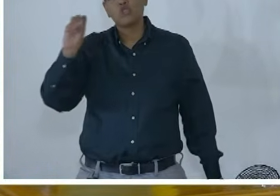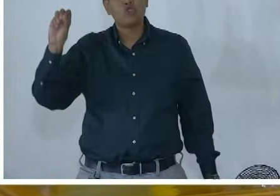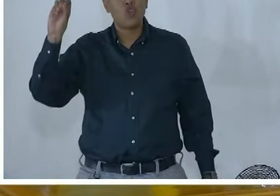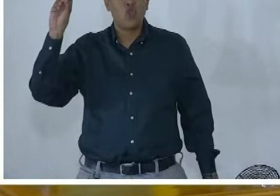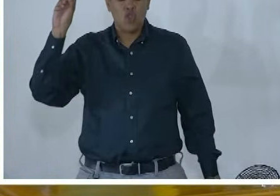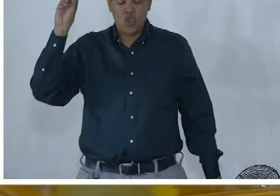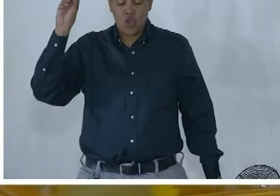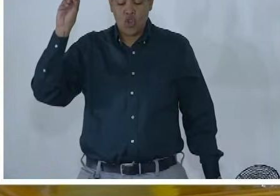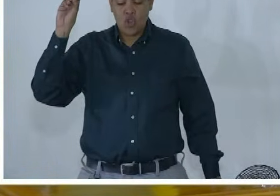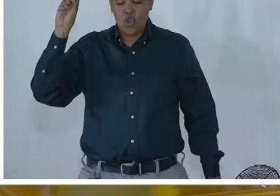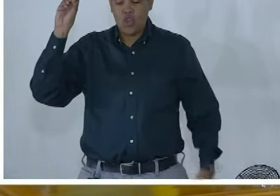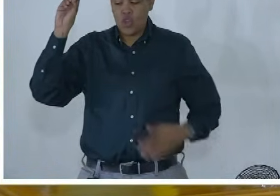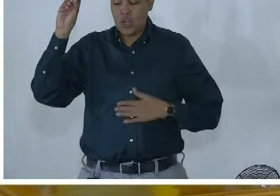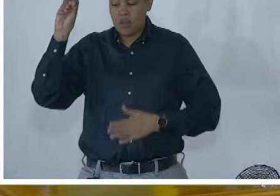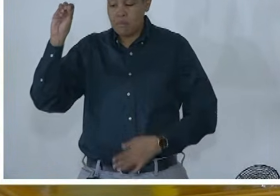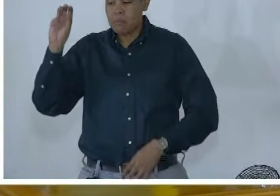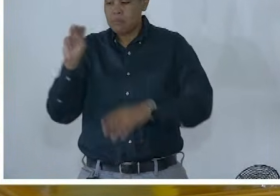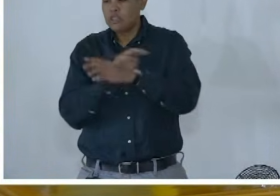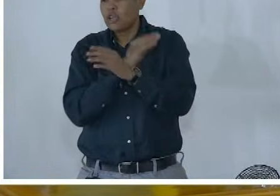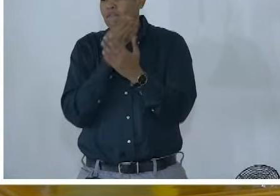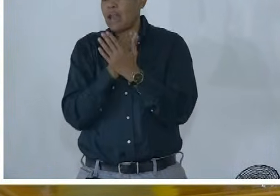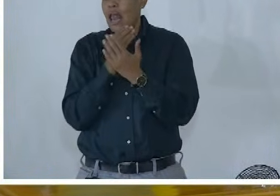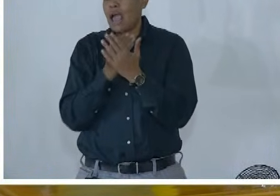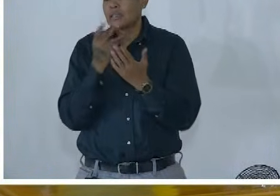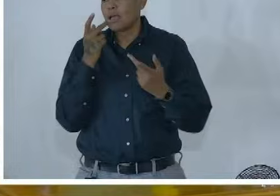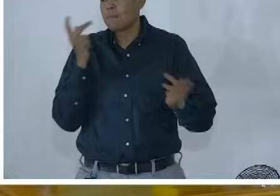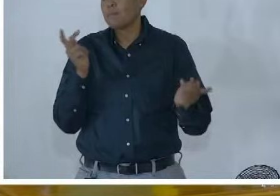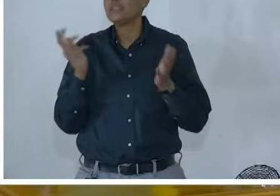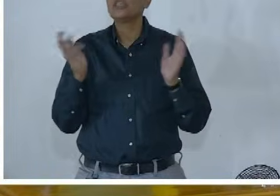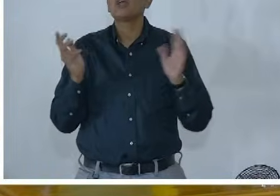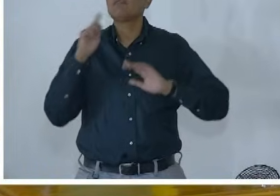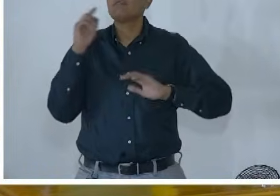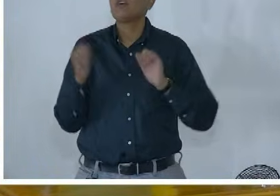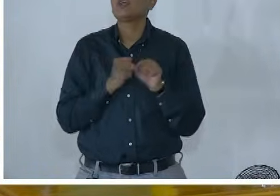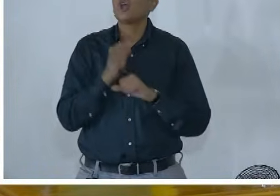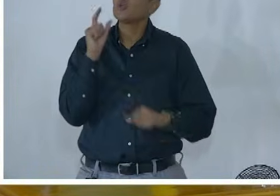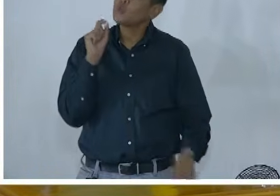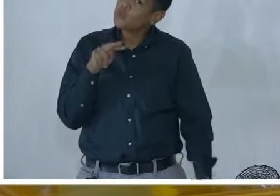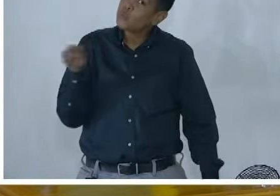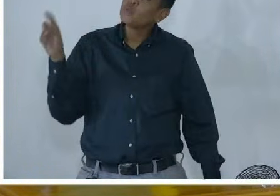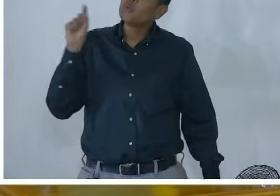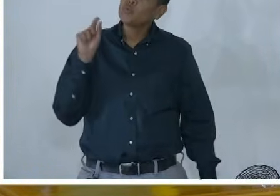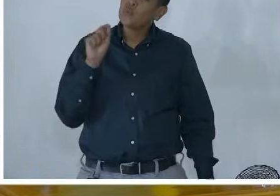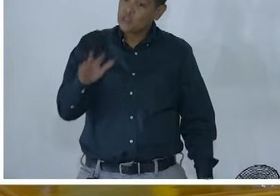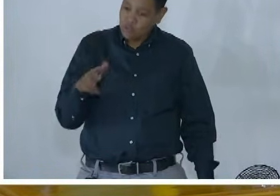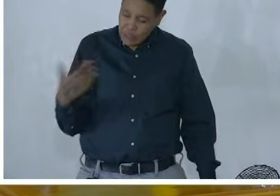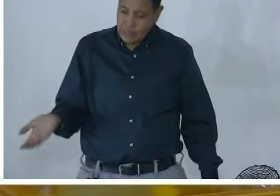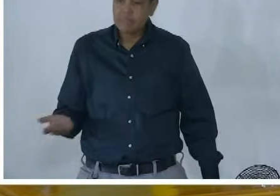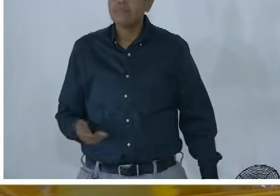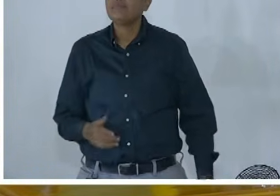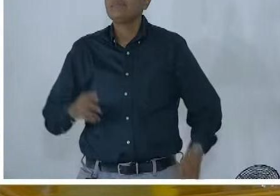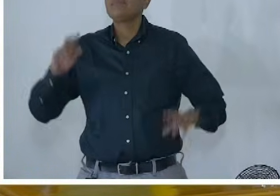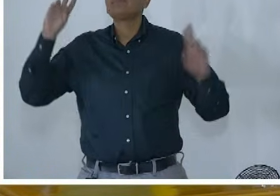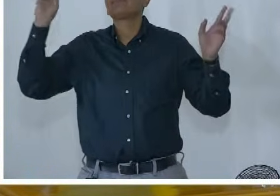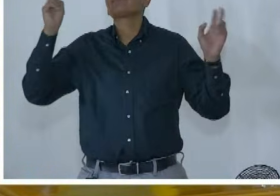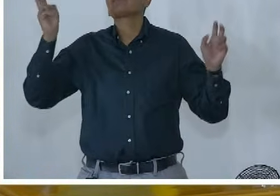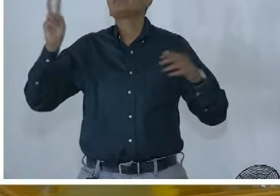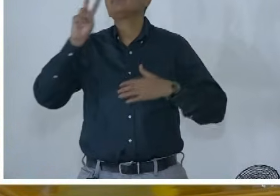2000 Minister of Finance and the Public Service for the year 2022-2023, Head